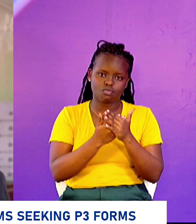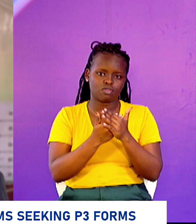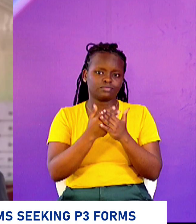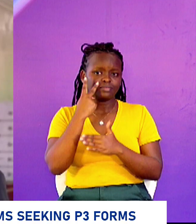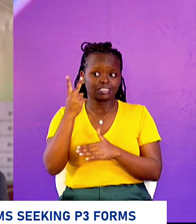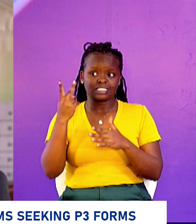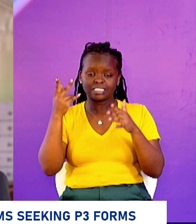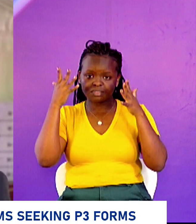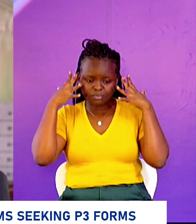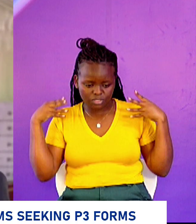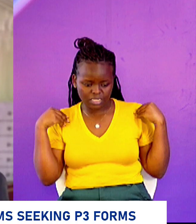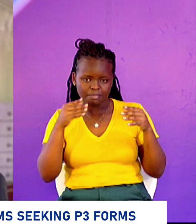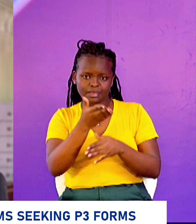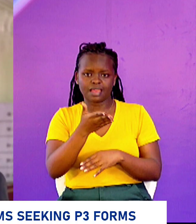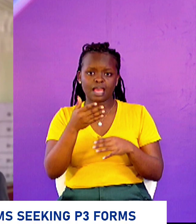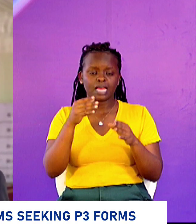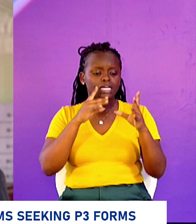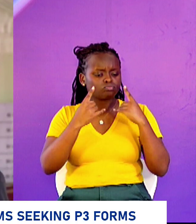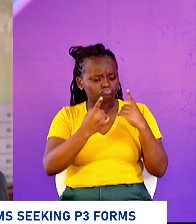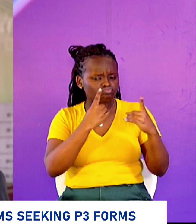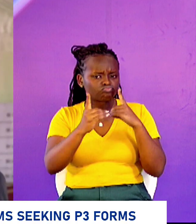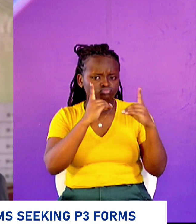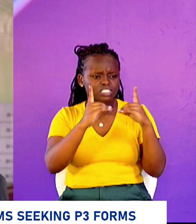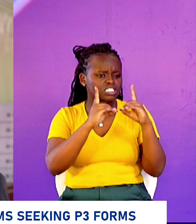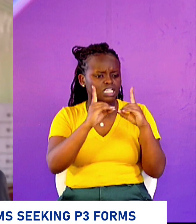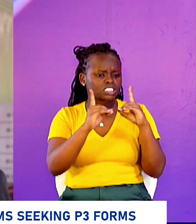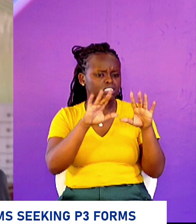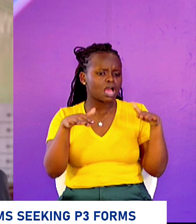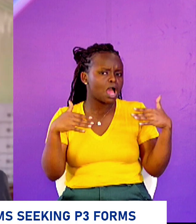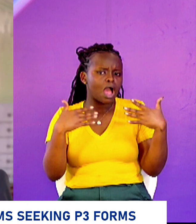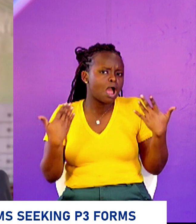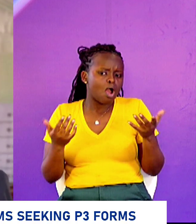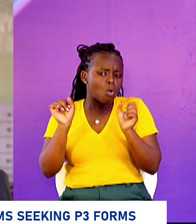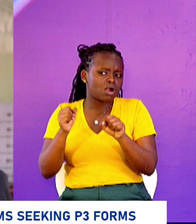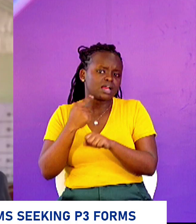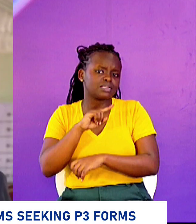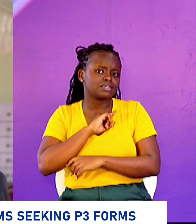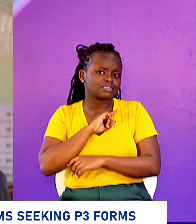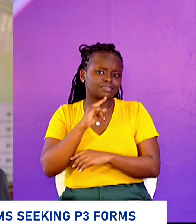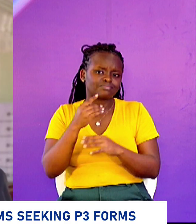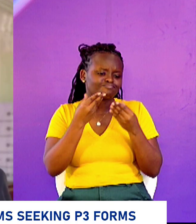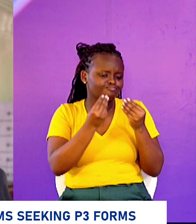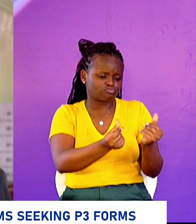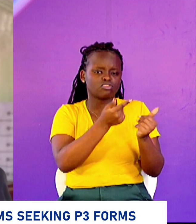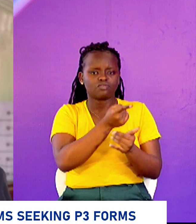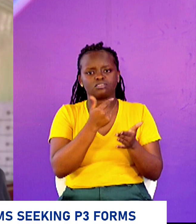ndio tuzungumze na tuelewane namna gani tunaweza yamaliza haya maneno,